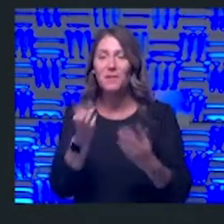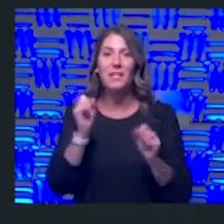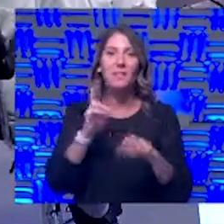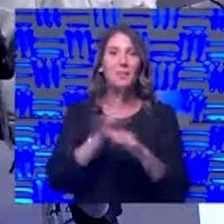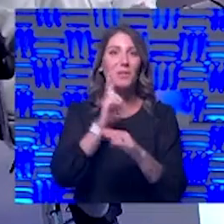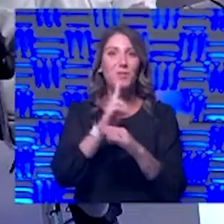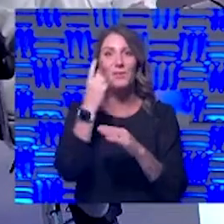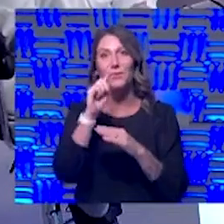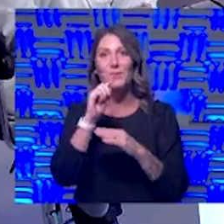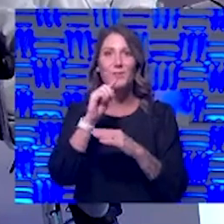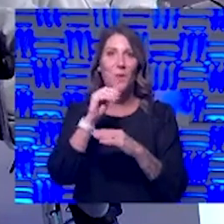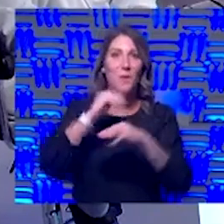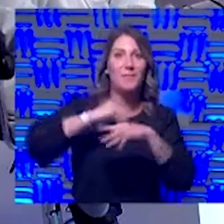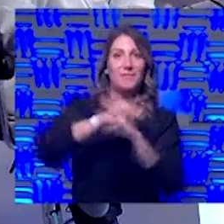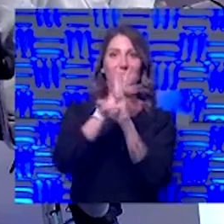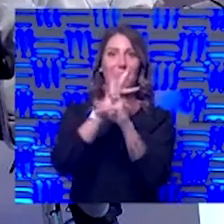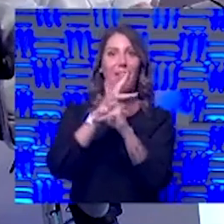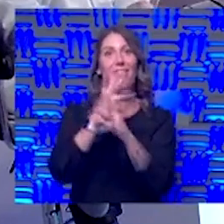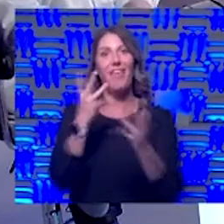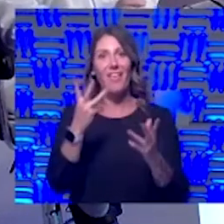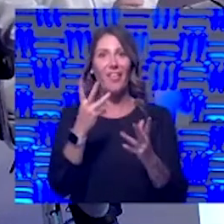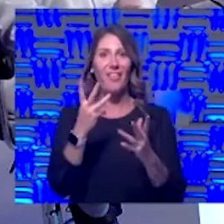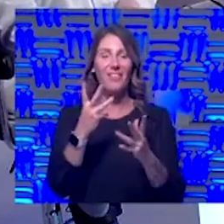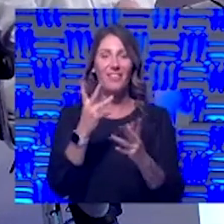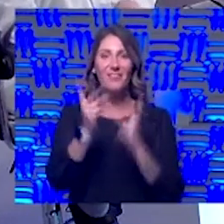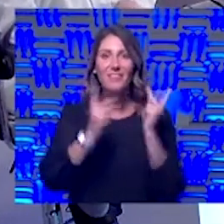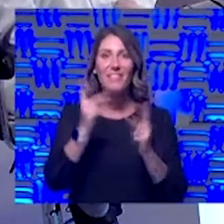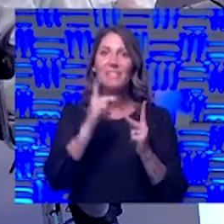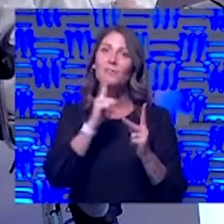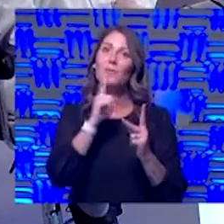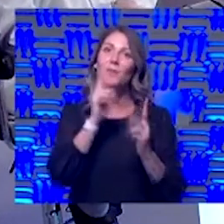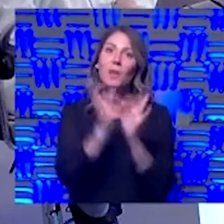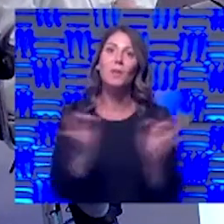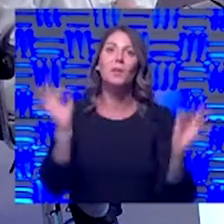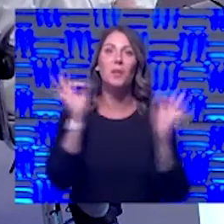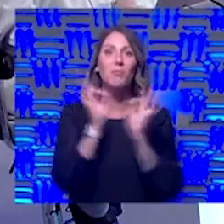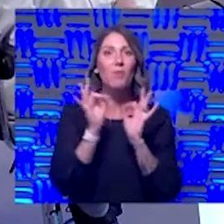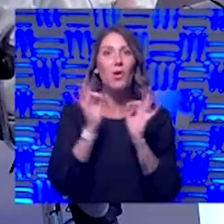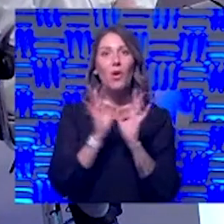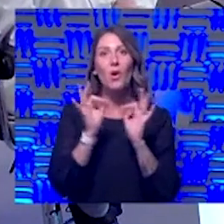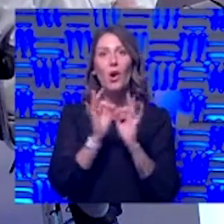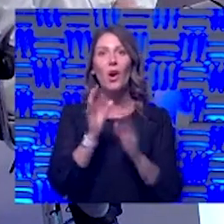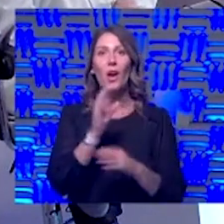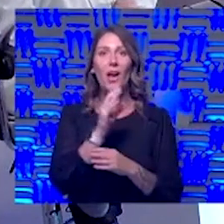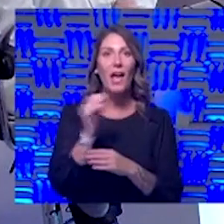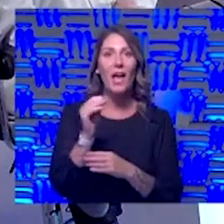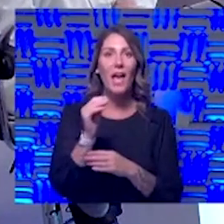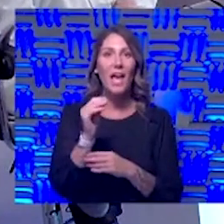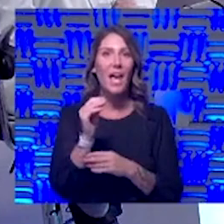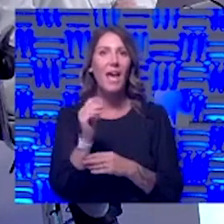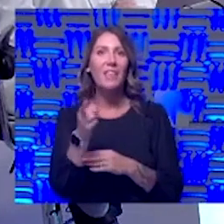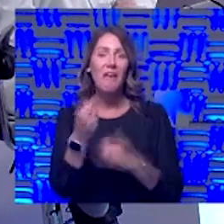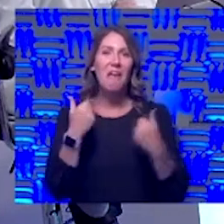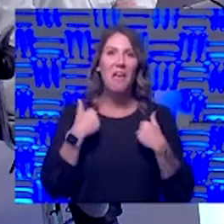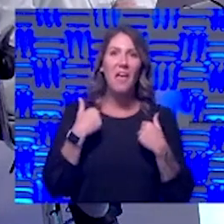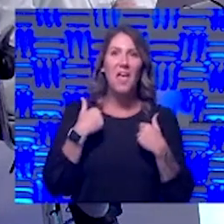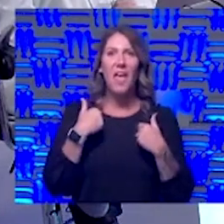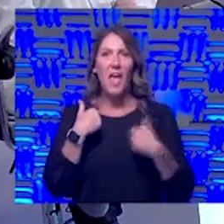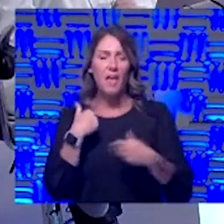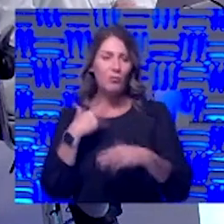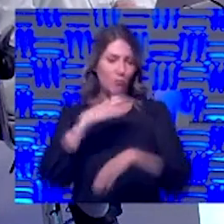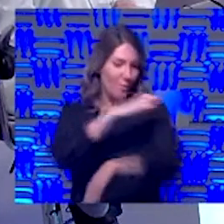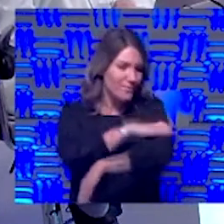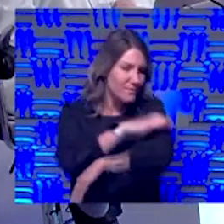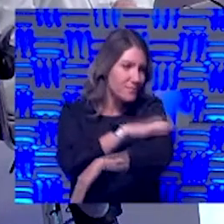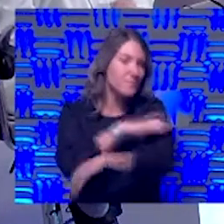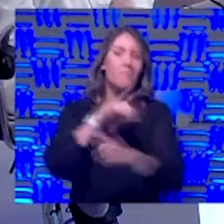for telehealth visits, and that's a really important adjunct. And I think there was a monitor, a webcam, a scale, cuffs, pulse